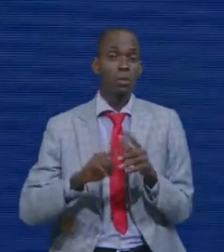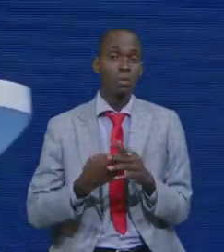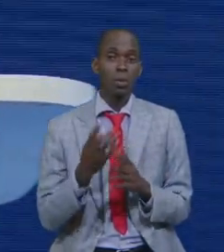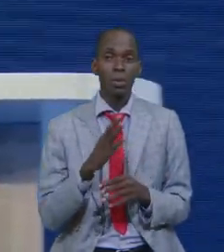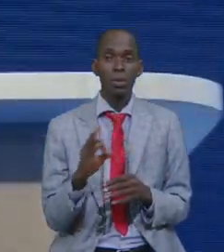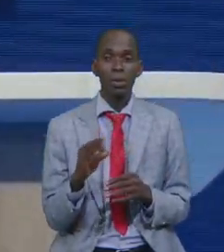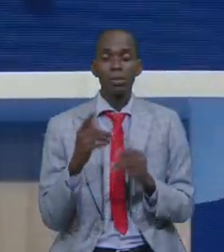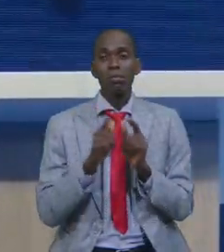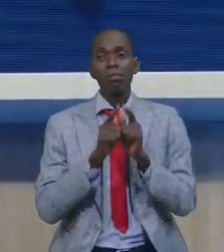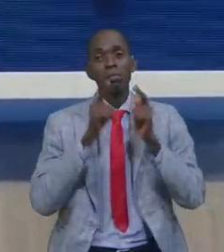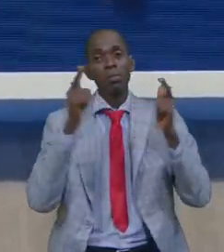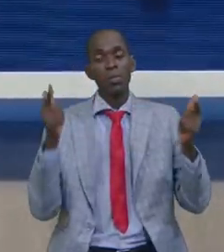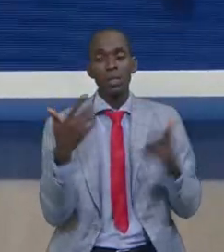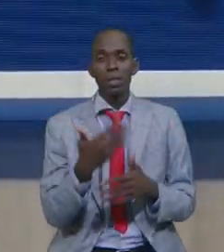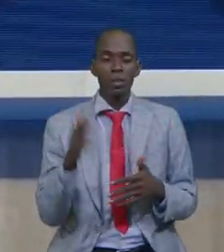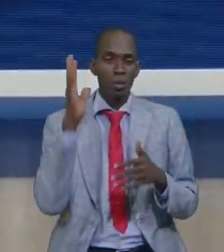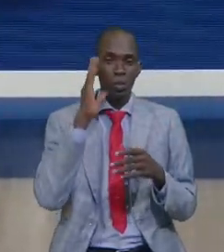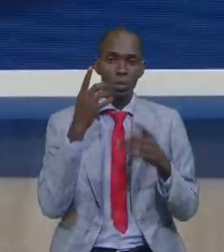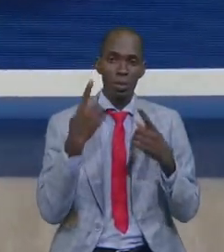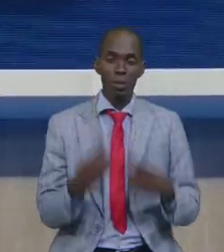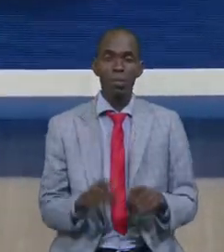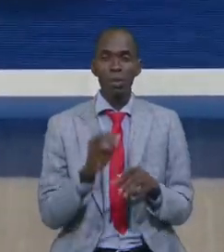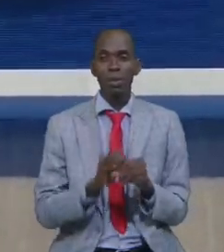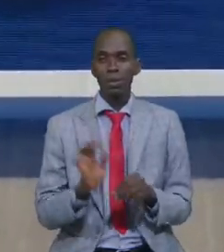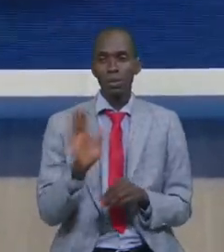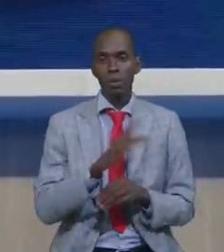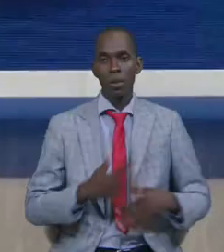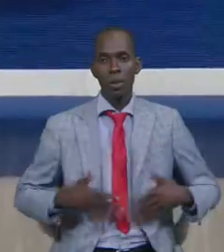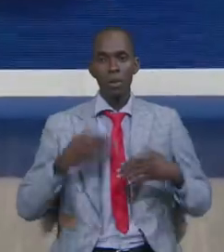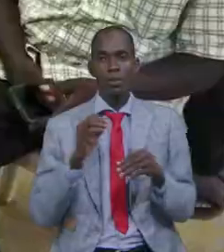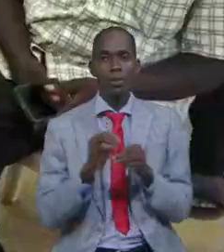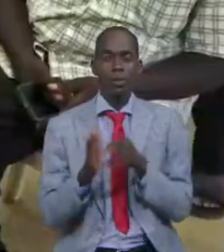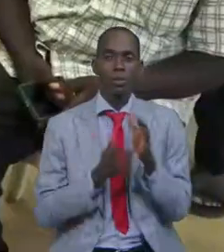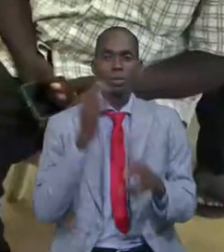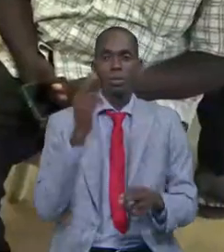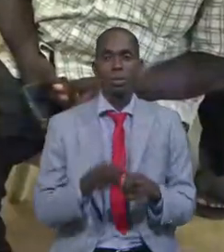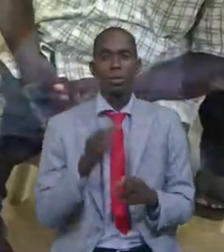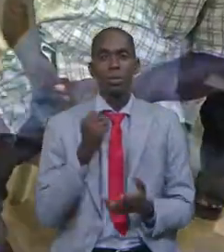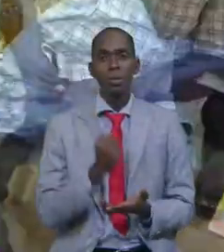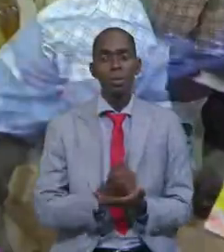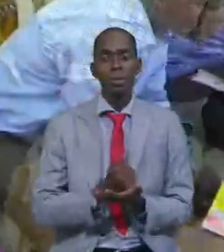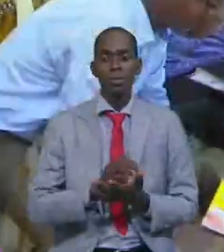supernatural things are going to take place in your life in Jesus' name.